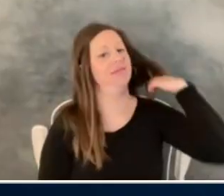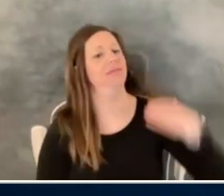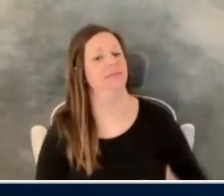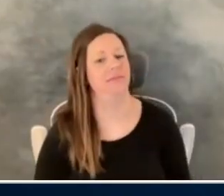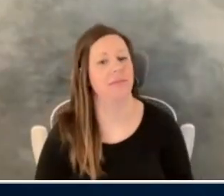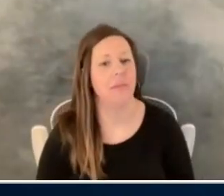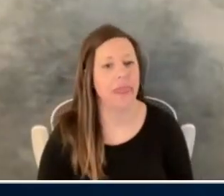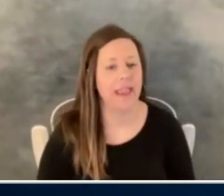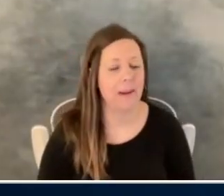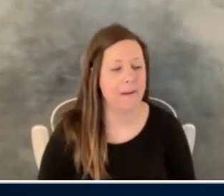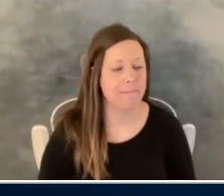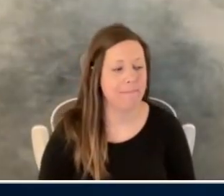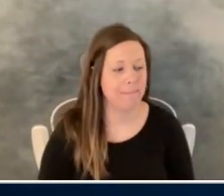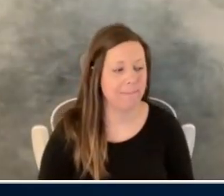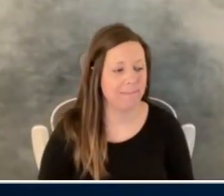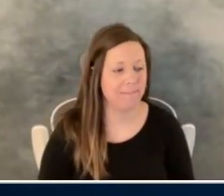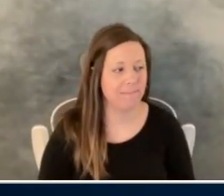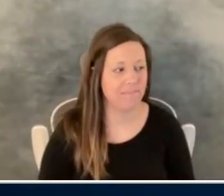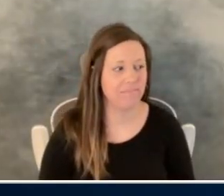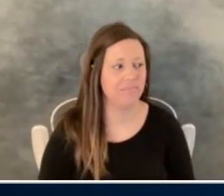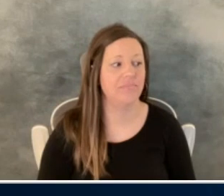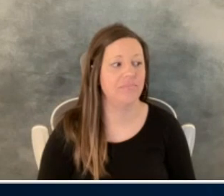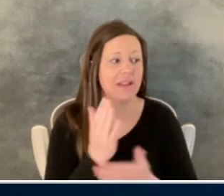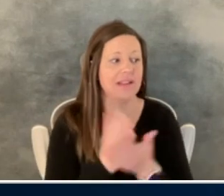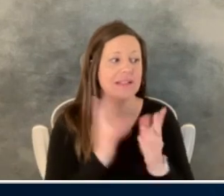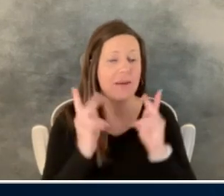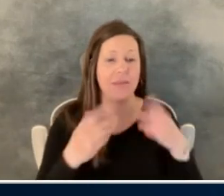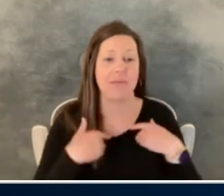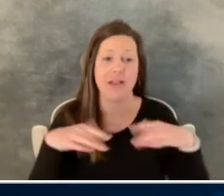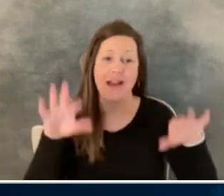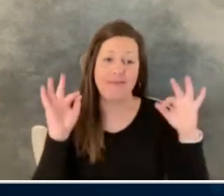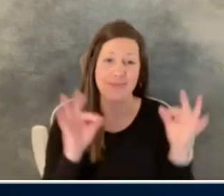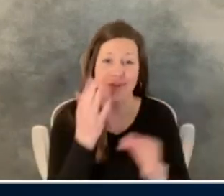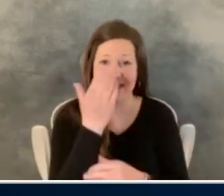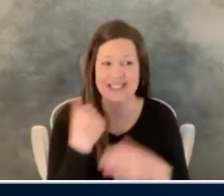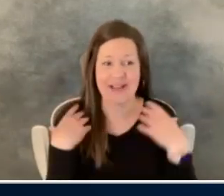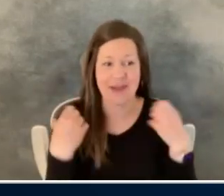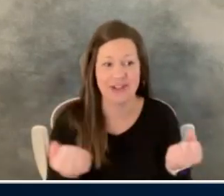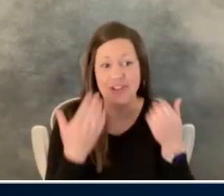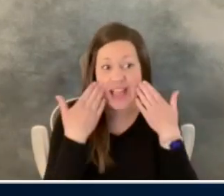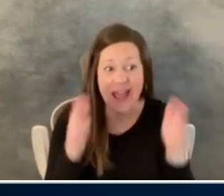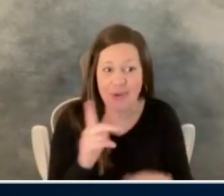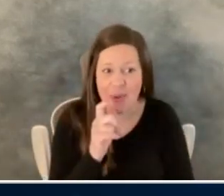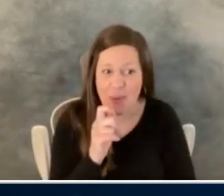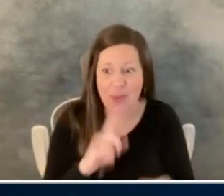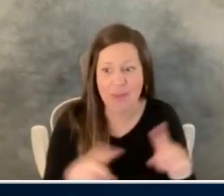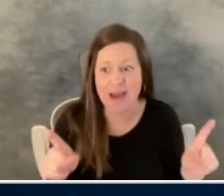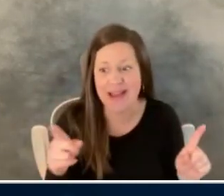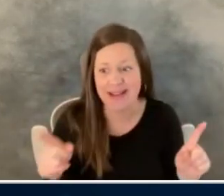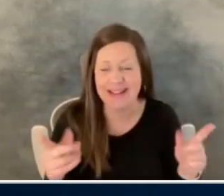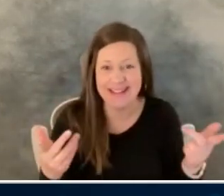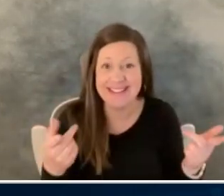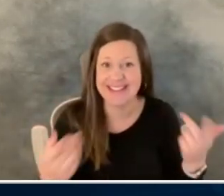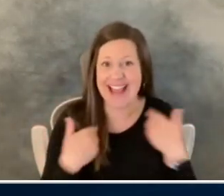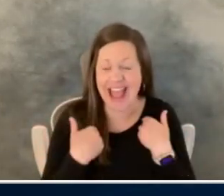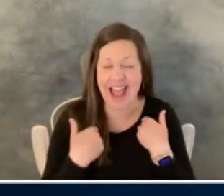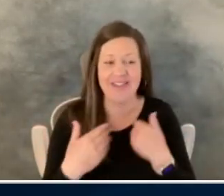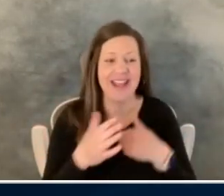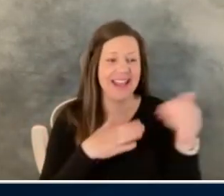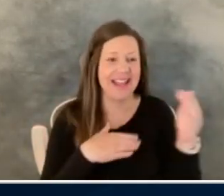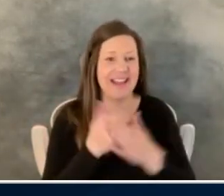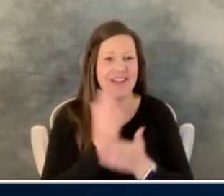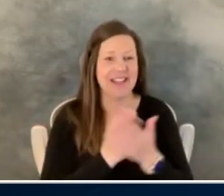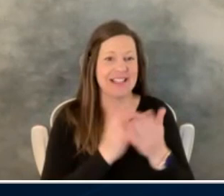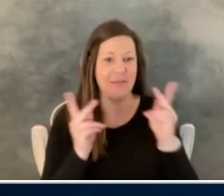are people who have perfect sleep hygiene. I don't know who they are, but they have perfect sleep hygiene. And even some people who keep perfect